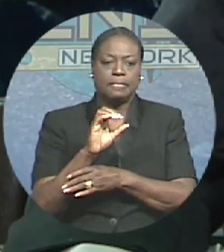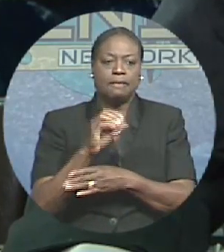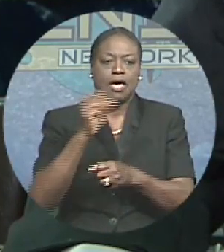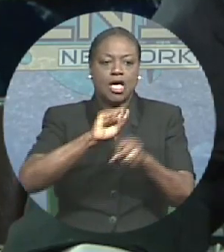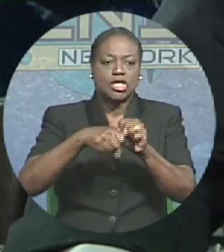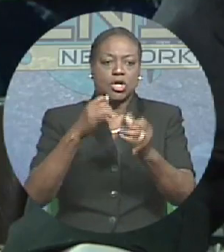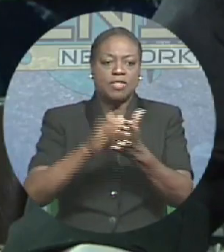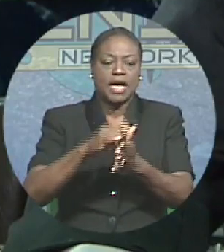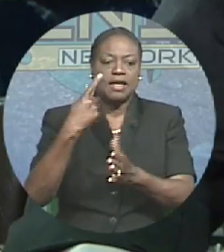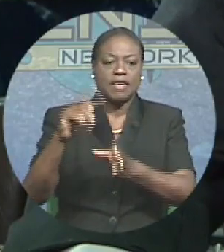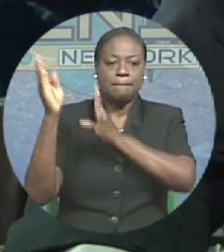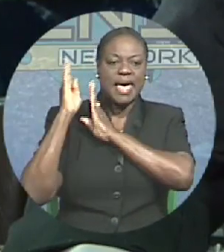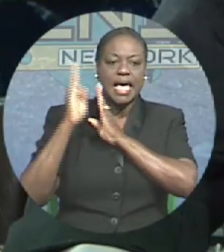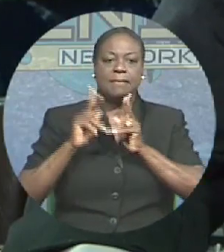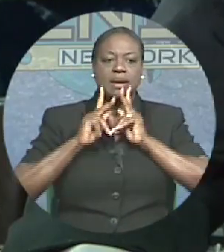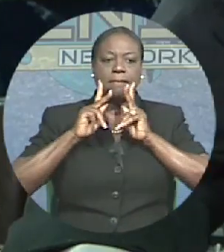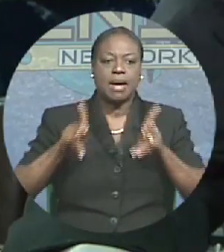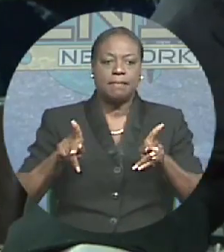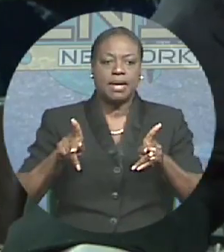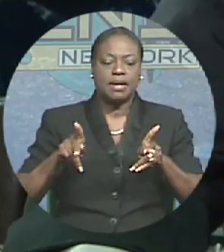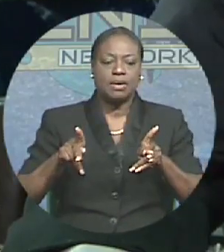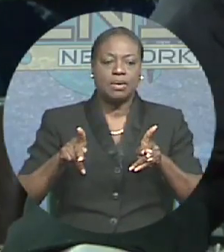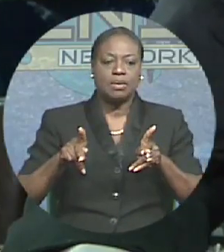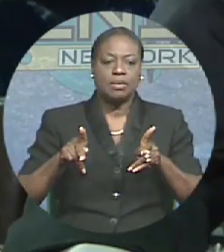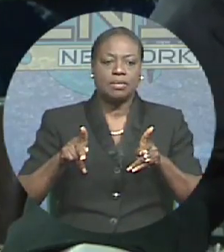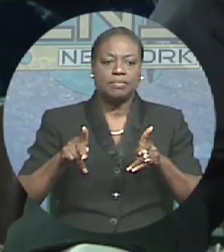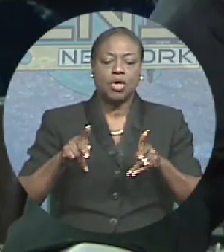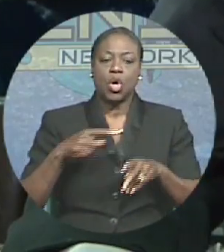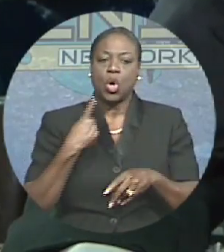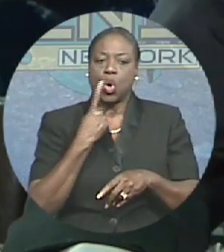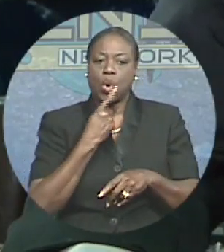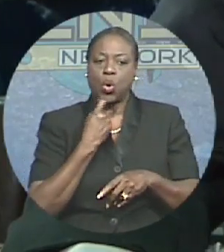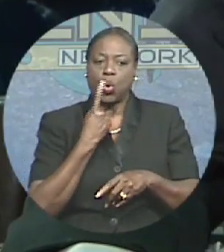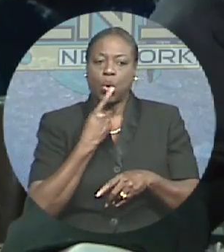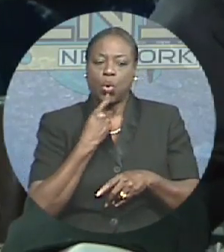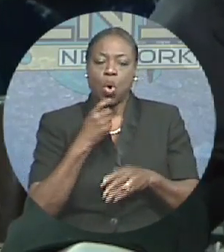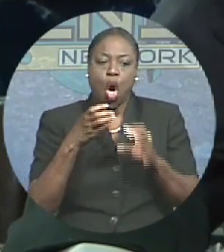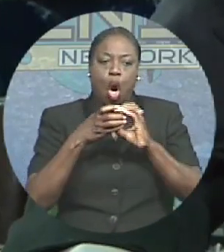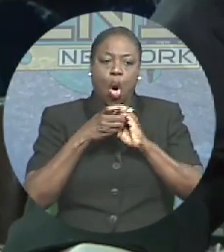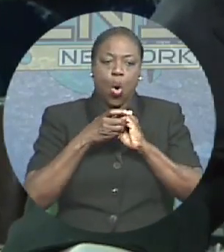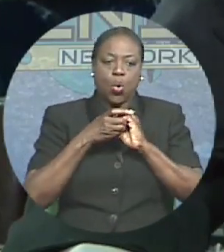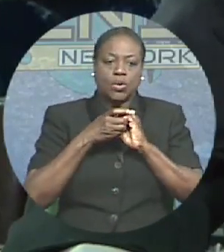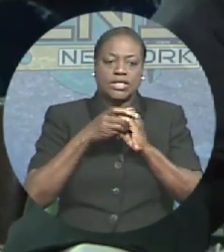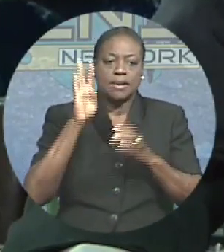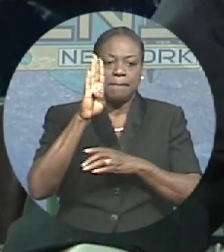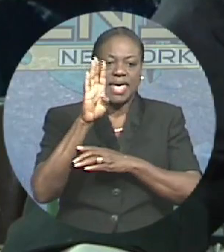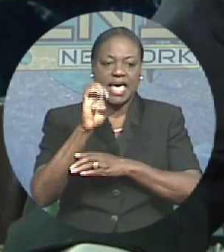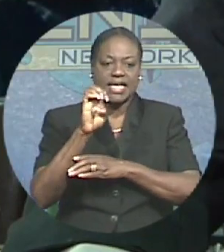so that the Bahamian public, who after all owns BEC,